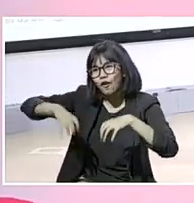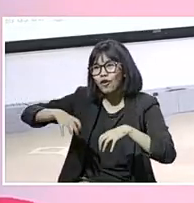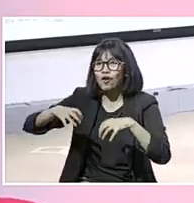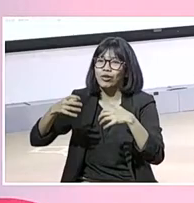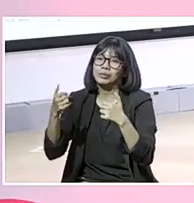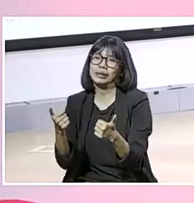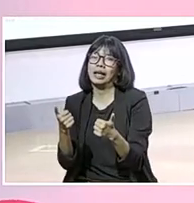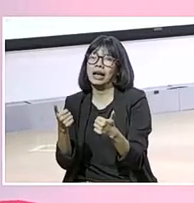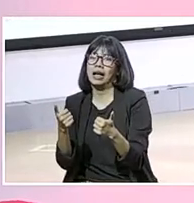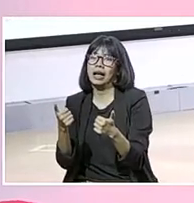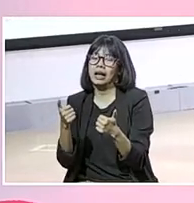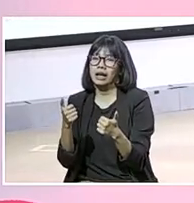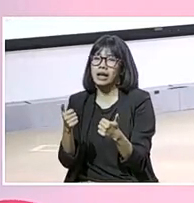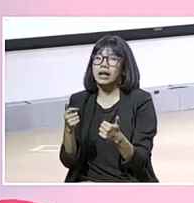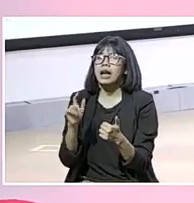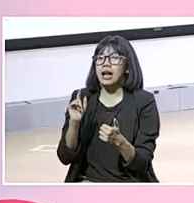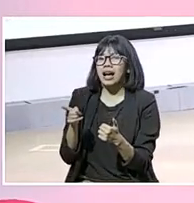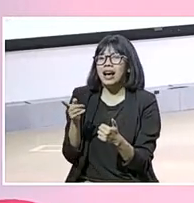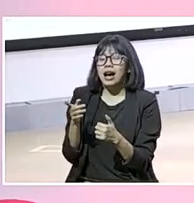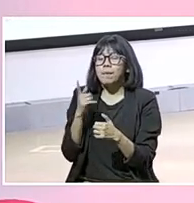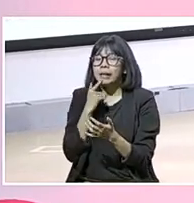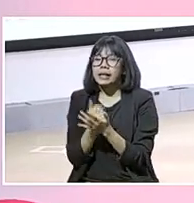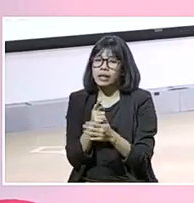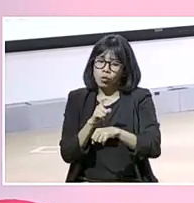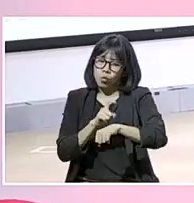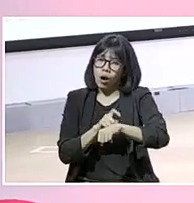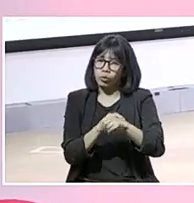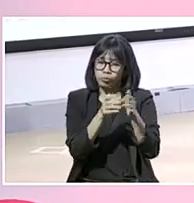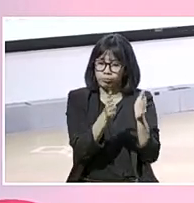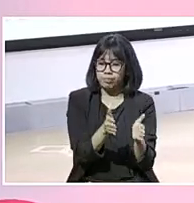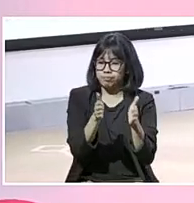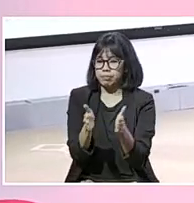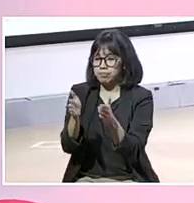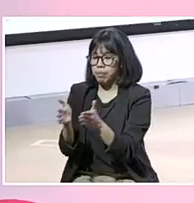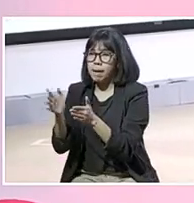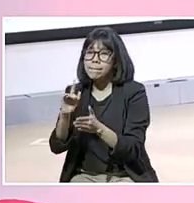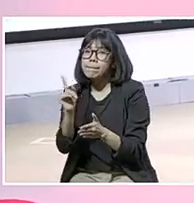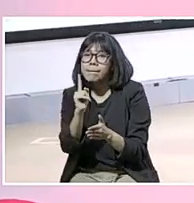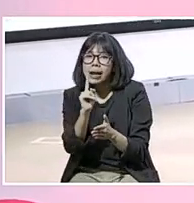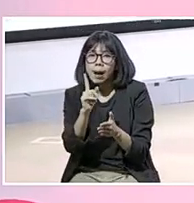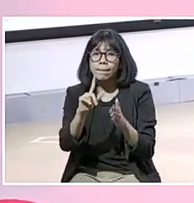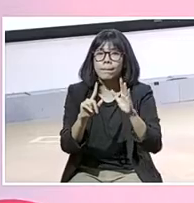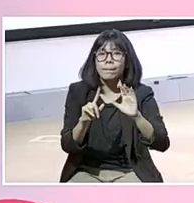like that. It's really about making time for what's important